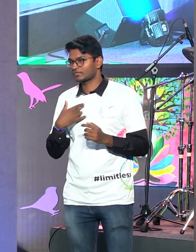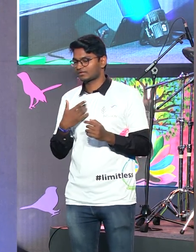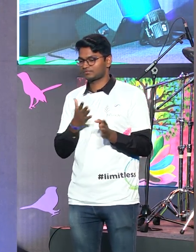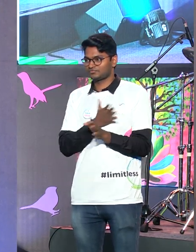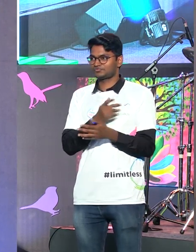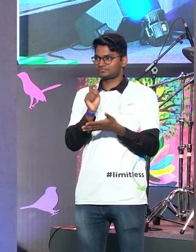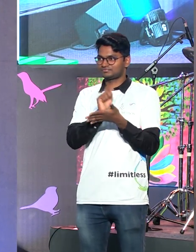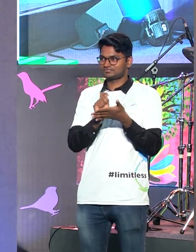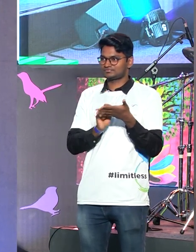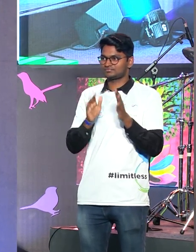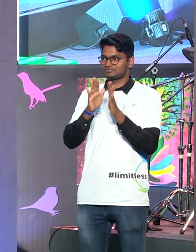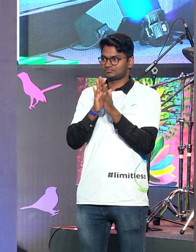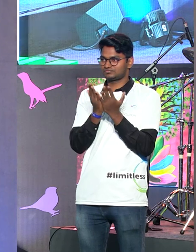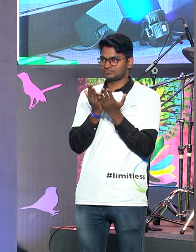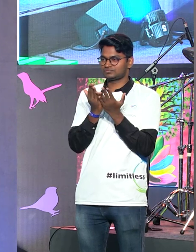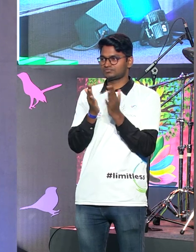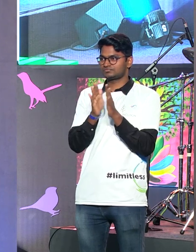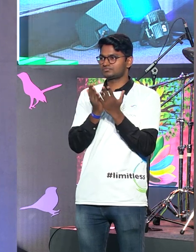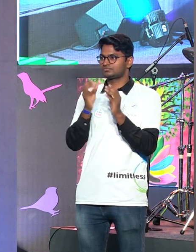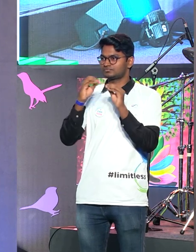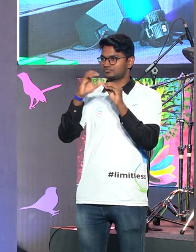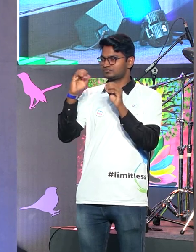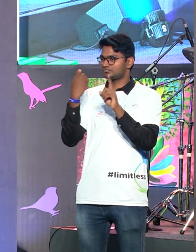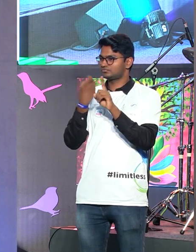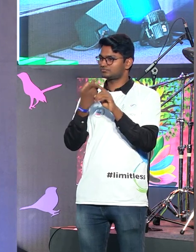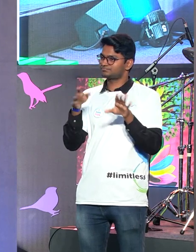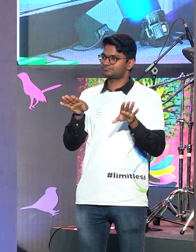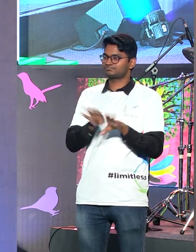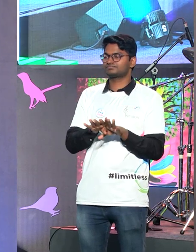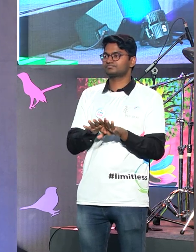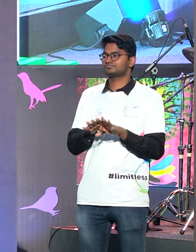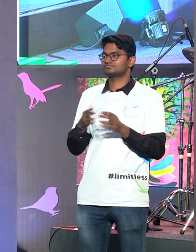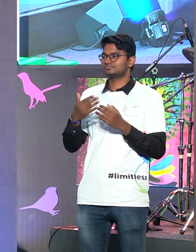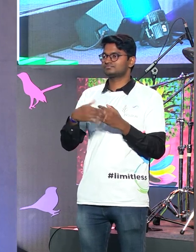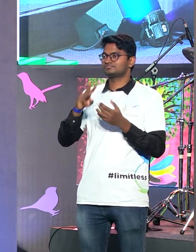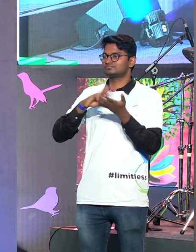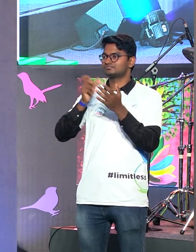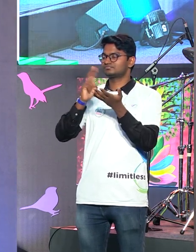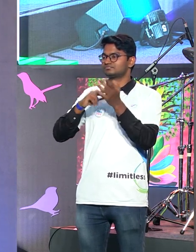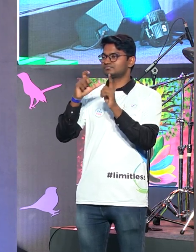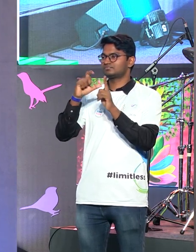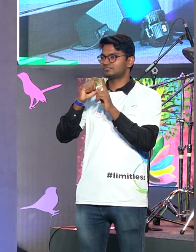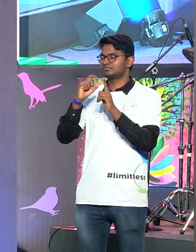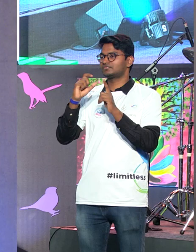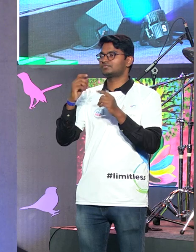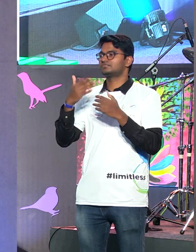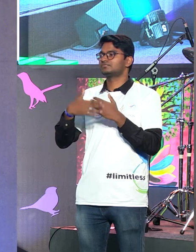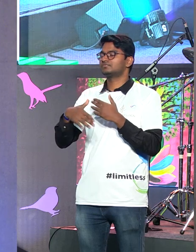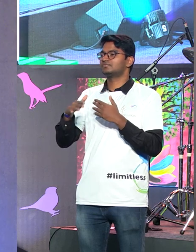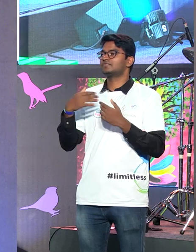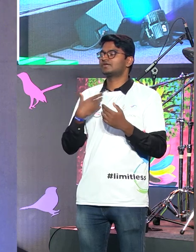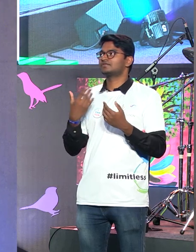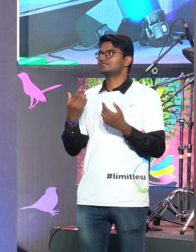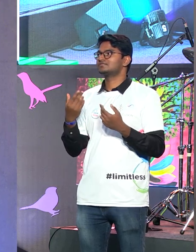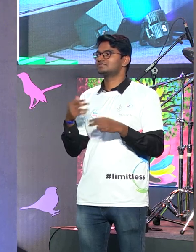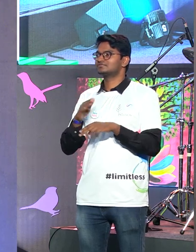the journey of making Manto. So I don't know, I think my Manto journey has just gone on too long. But I needed this catharsis of just sharing